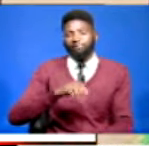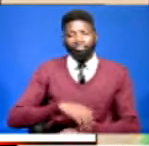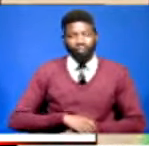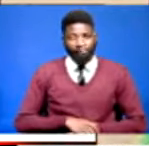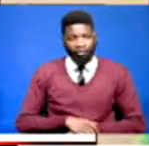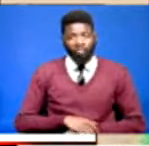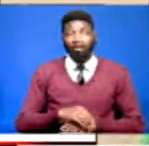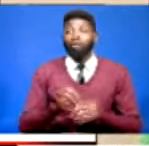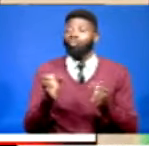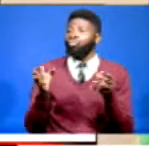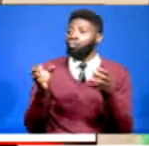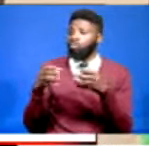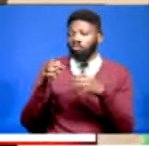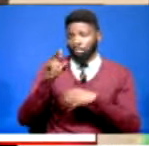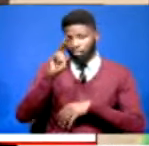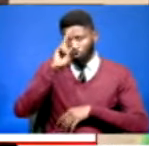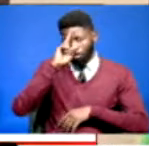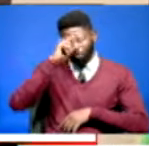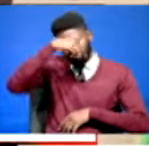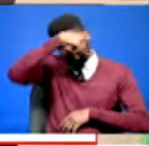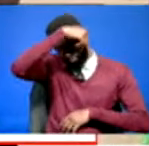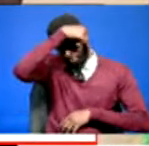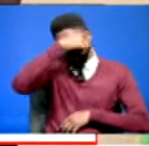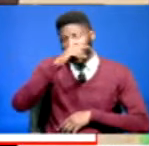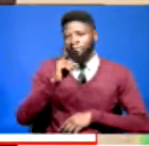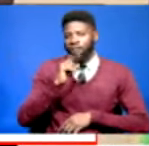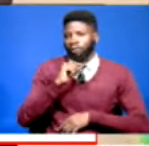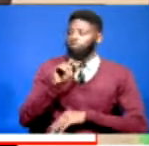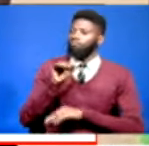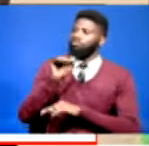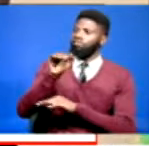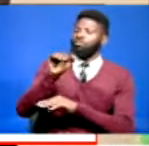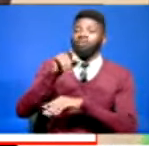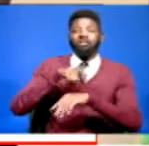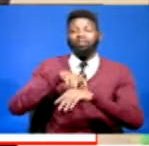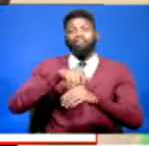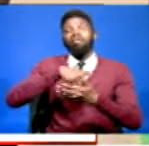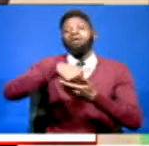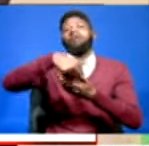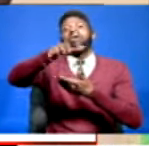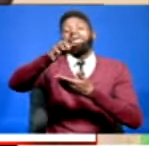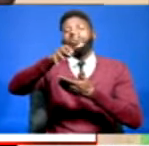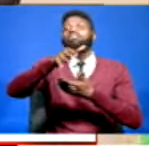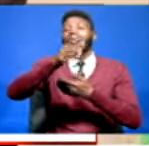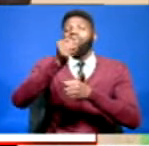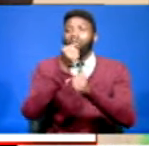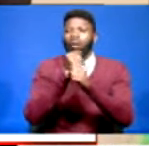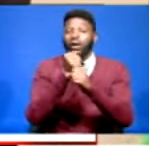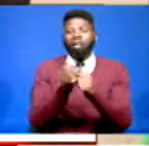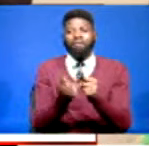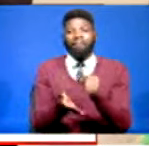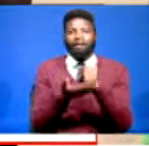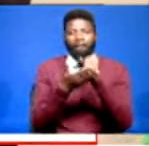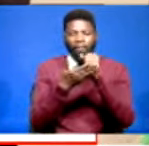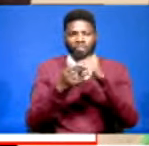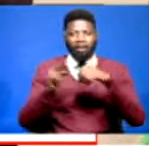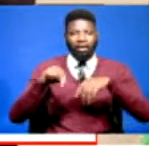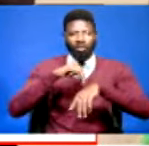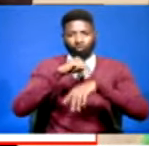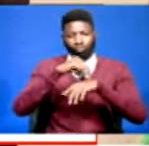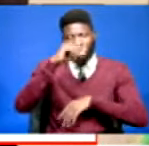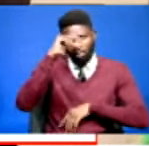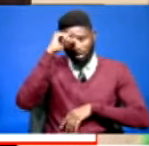actually graduated today have been urged to go out there and act as the link between the national government and the people at